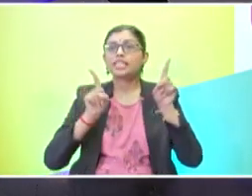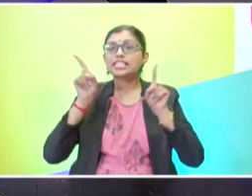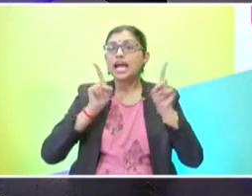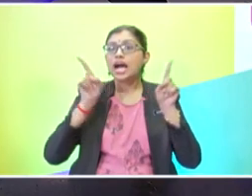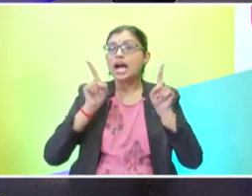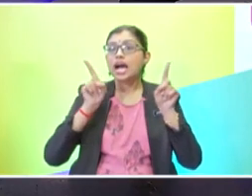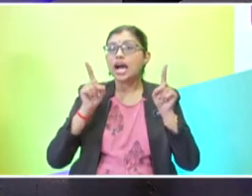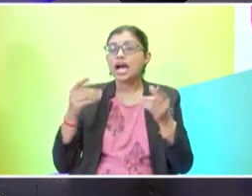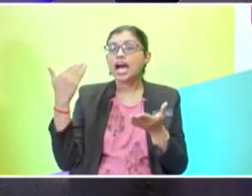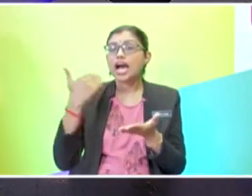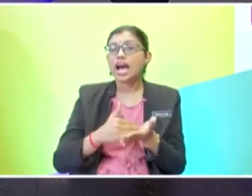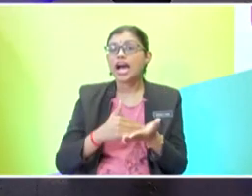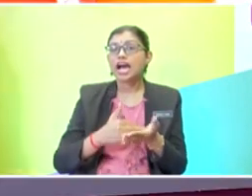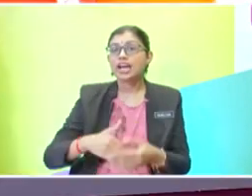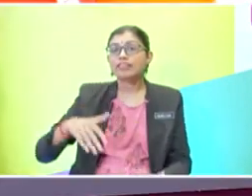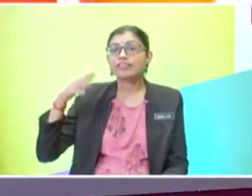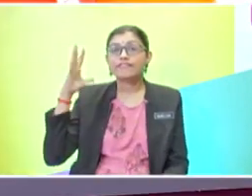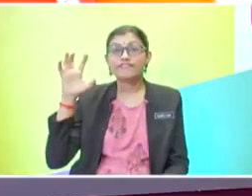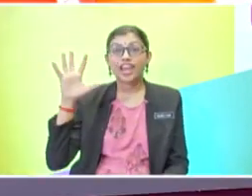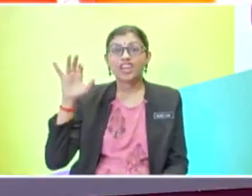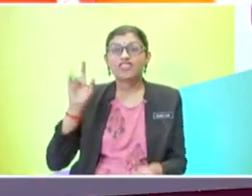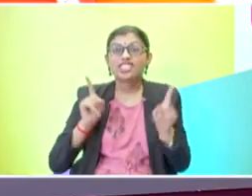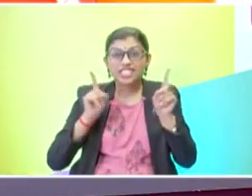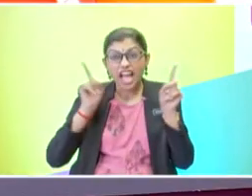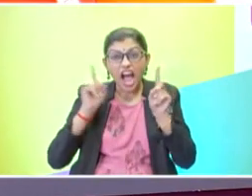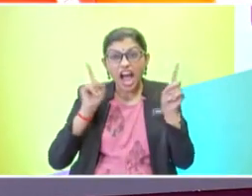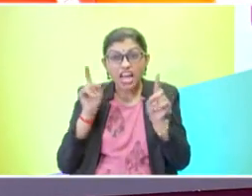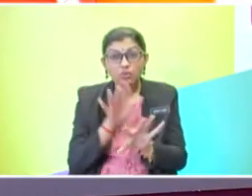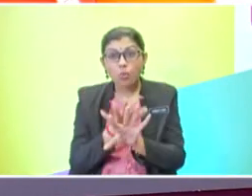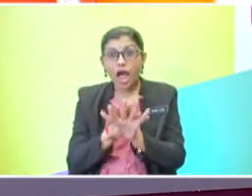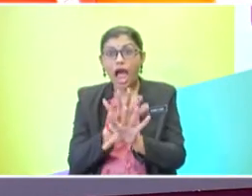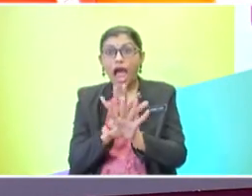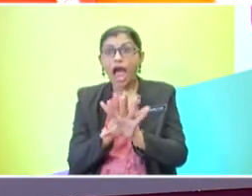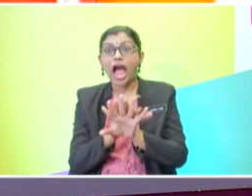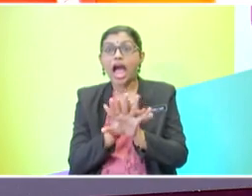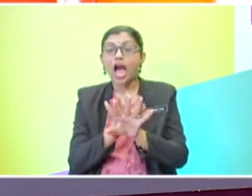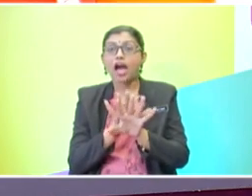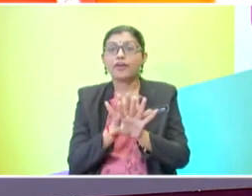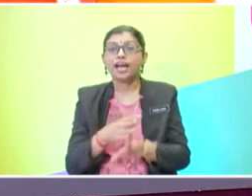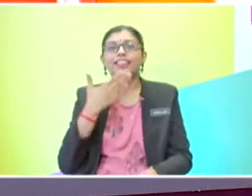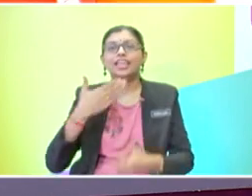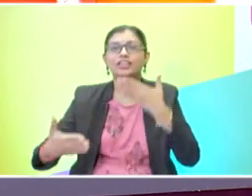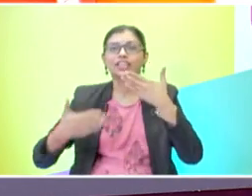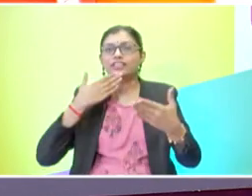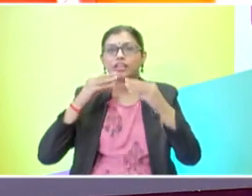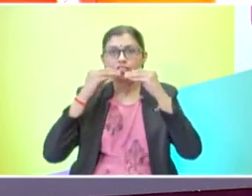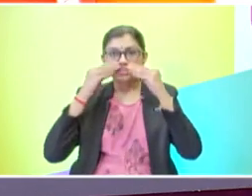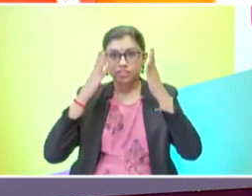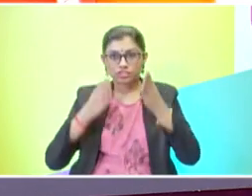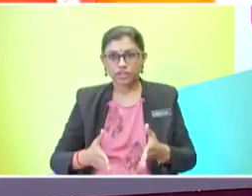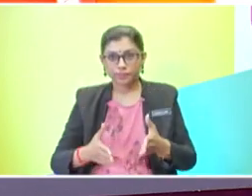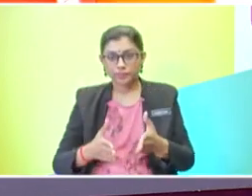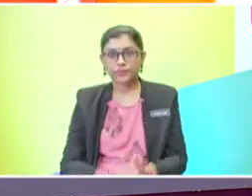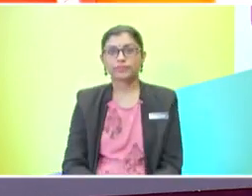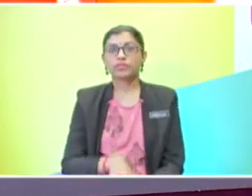deserves for another 50 stars right now. 50 stars! Wow! Thank you so much, teacher. And hopefully those of you who are at home